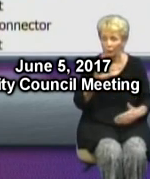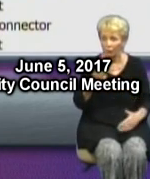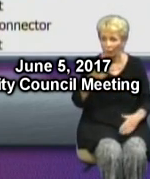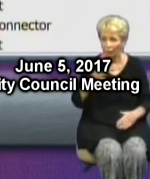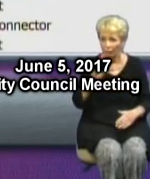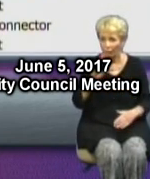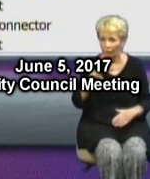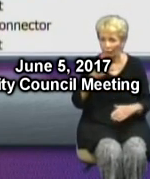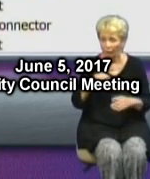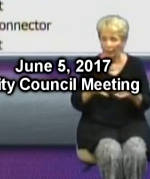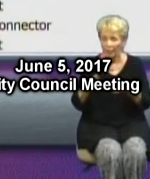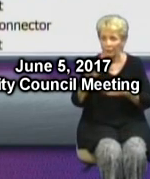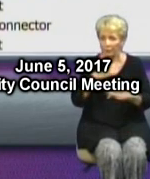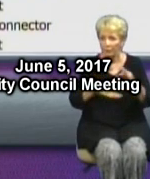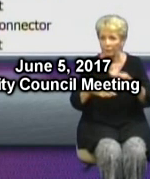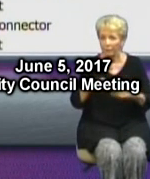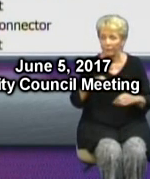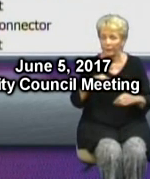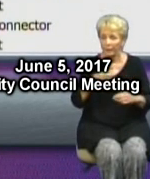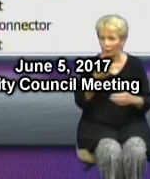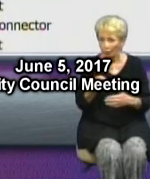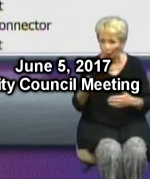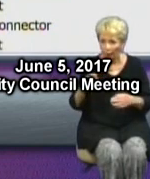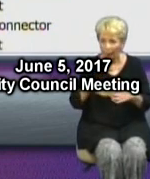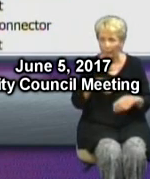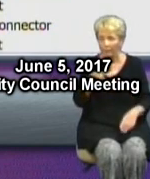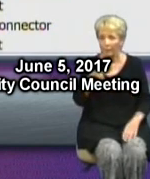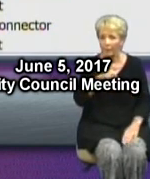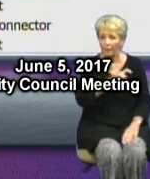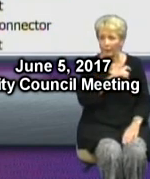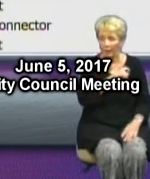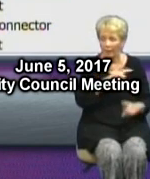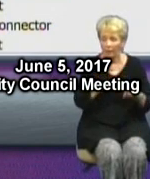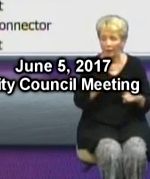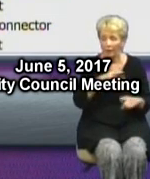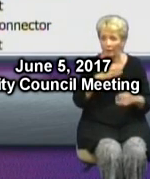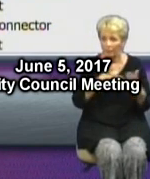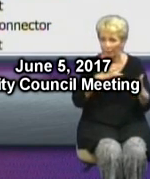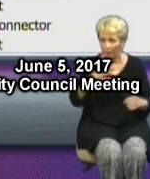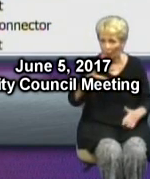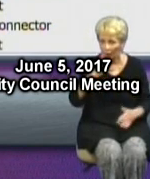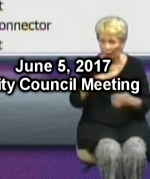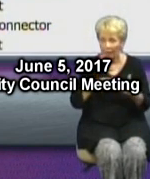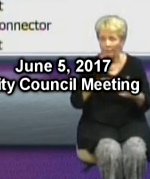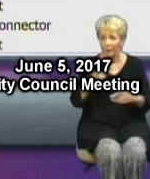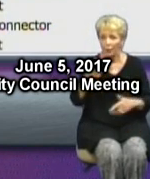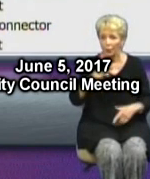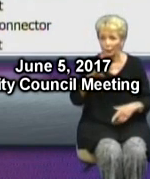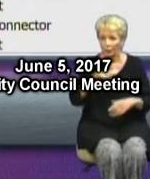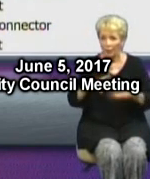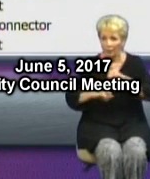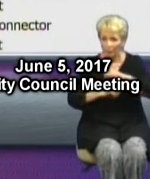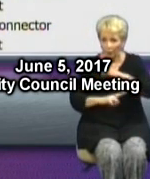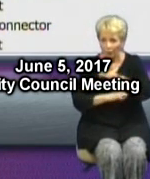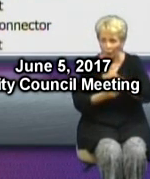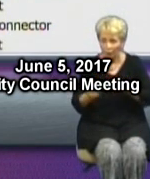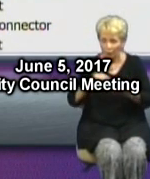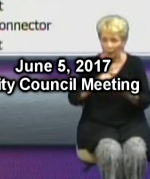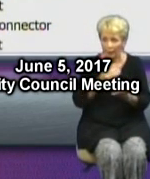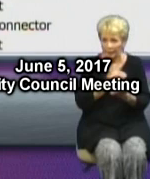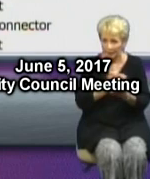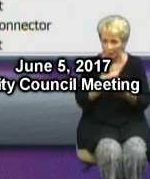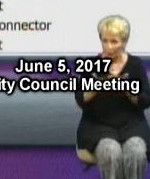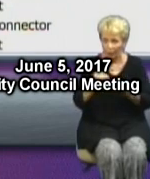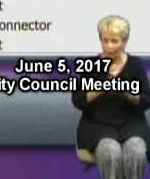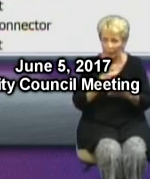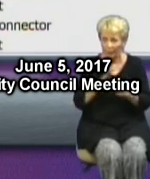replacement of equipment at public safety, some improvements at the Comma parking lot, the Greenway bridges, resurfacing those. Those are aging now and